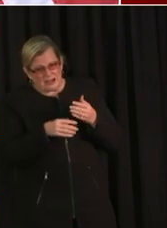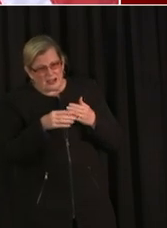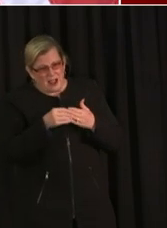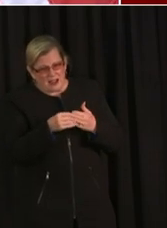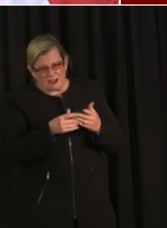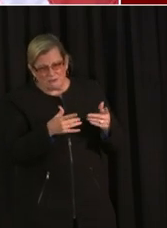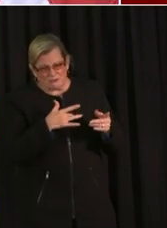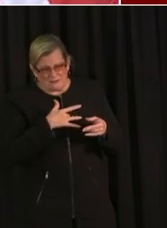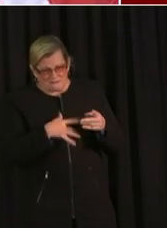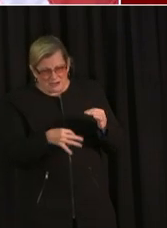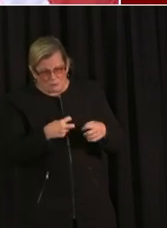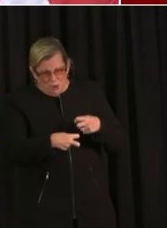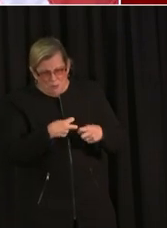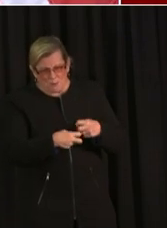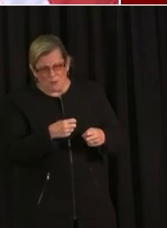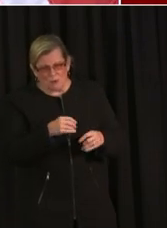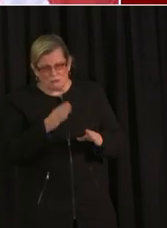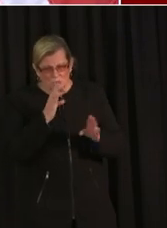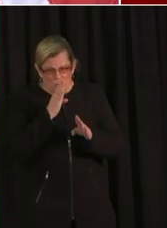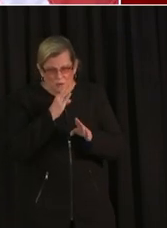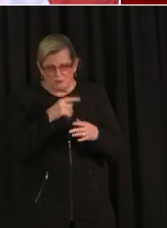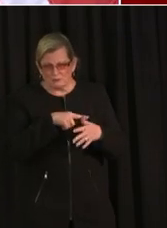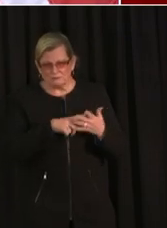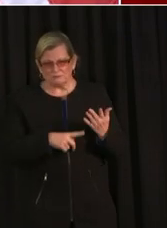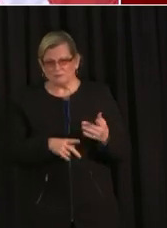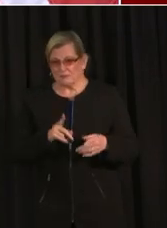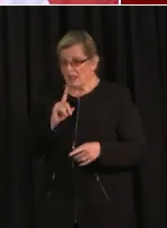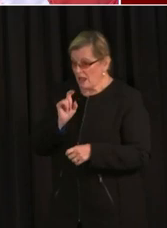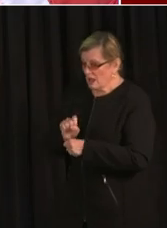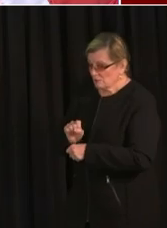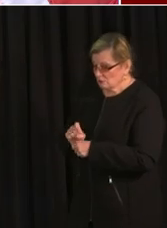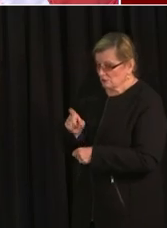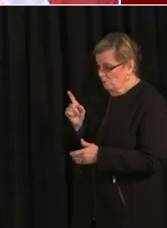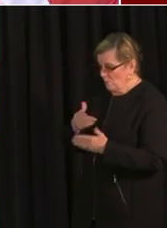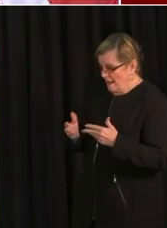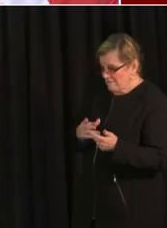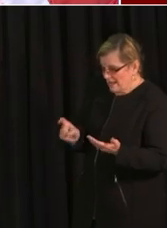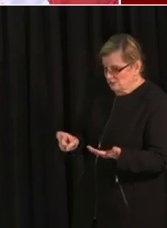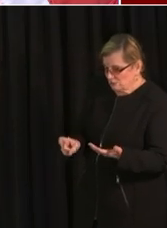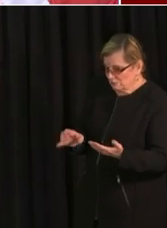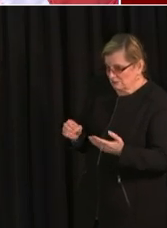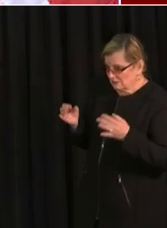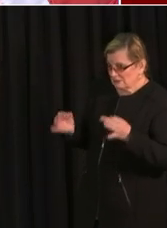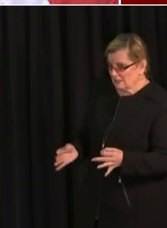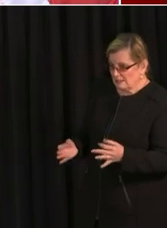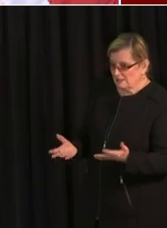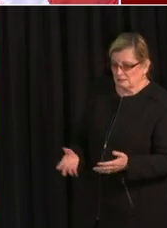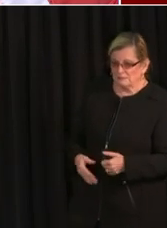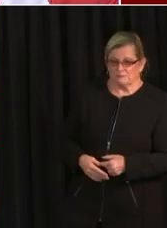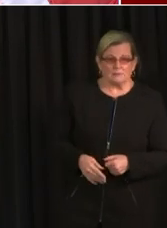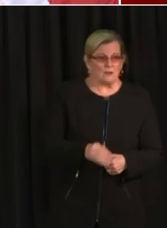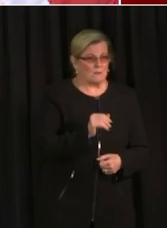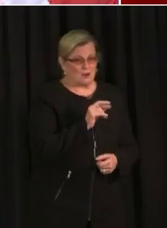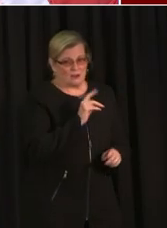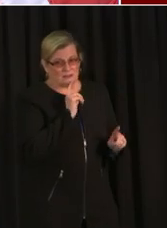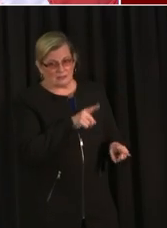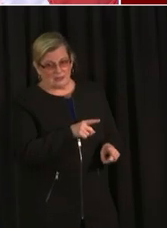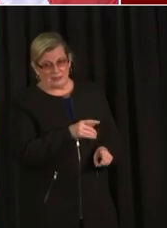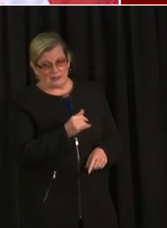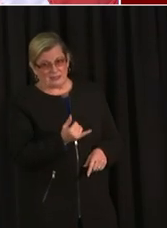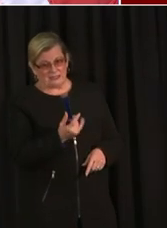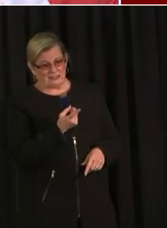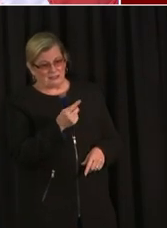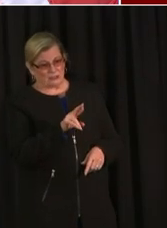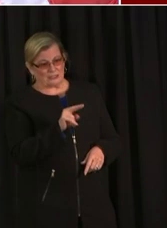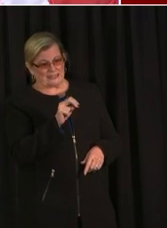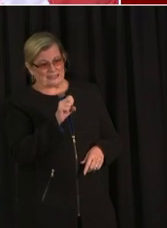troublesome rather than all of them? Is that how? Absolutely, that is possible. If I could, Dr. Nesbitt,